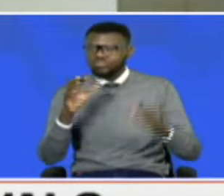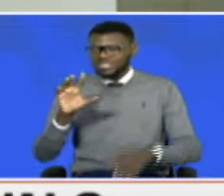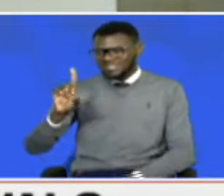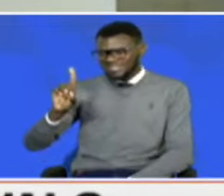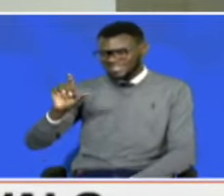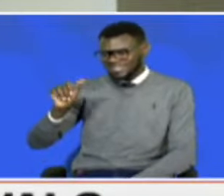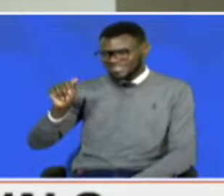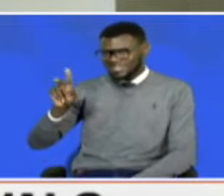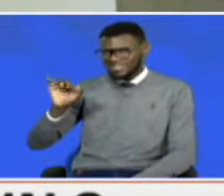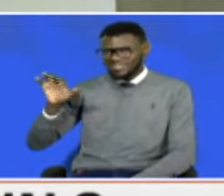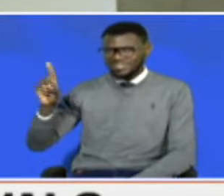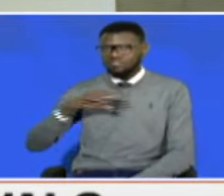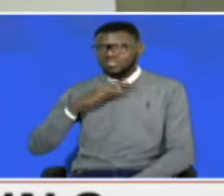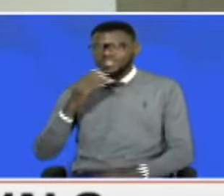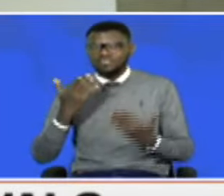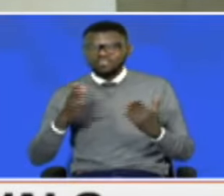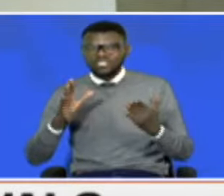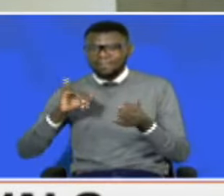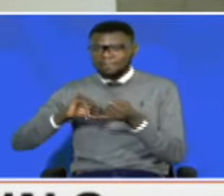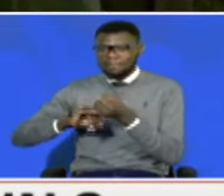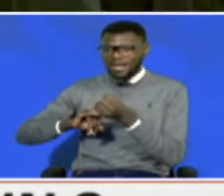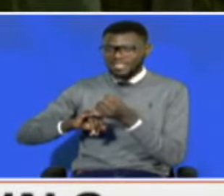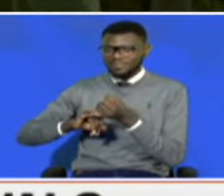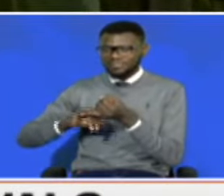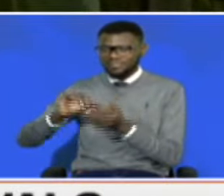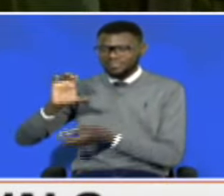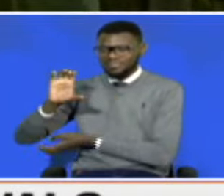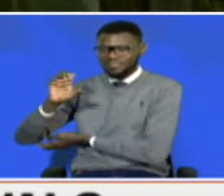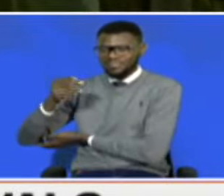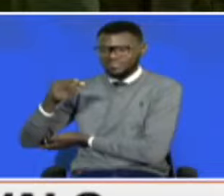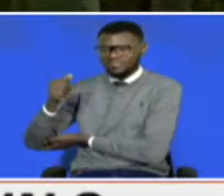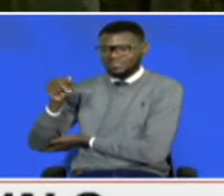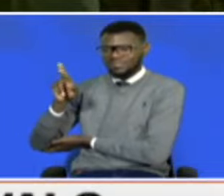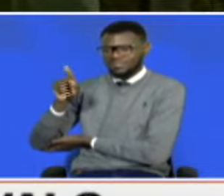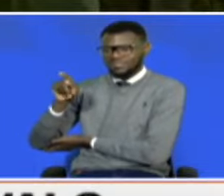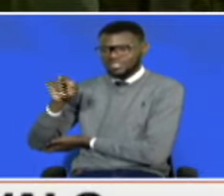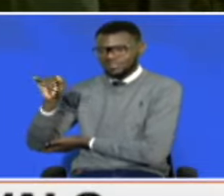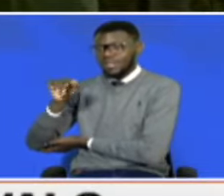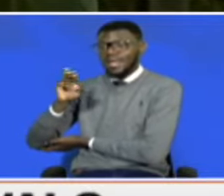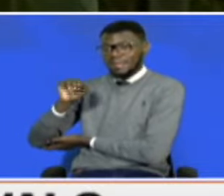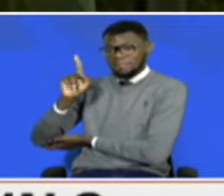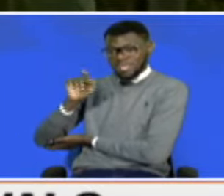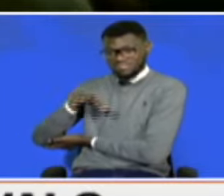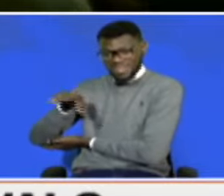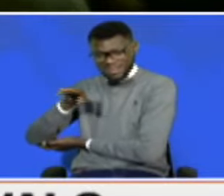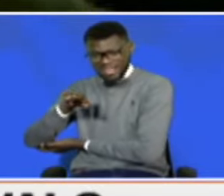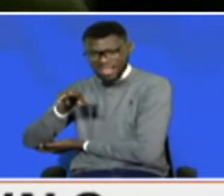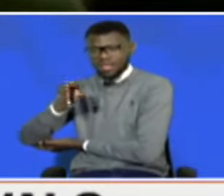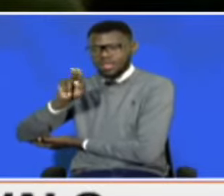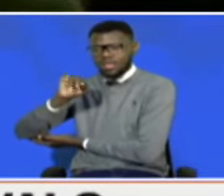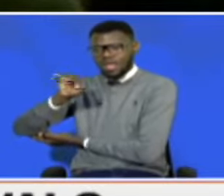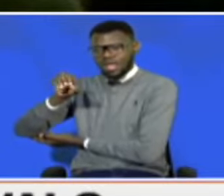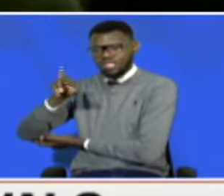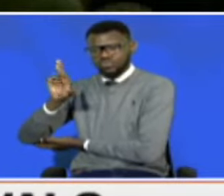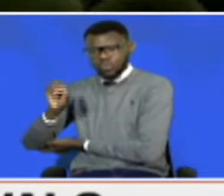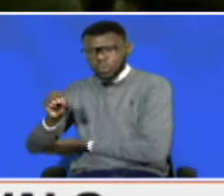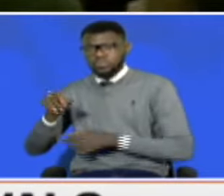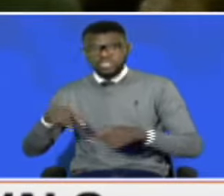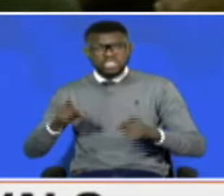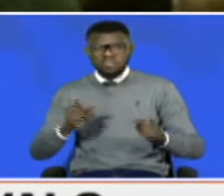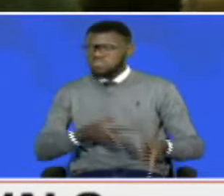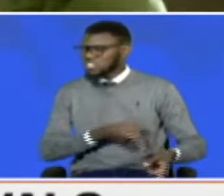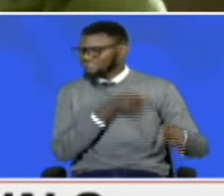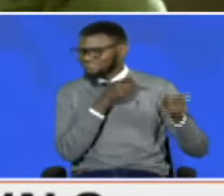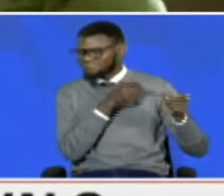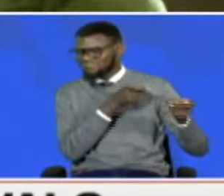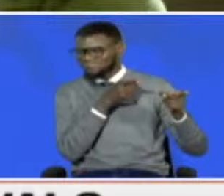the spouse to Njoro MP Charity Kathambi. It is here that Gachagua was gun blazing, accusing several